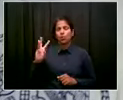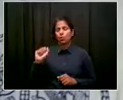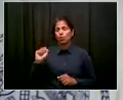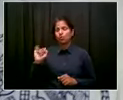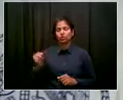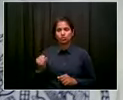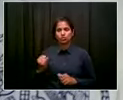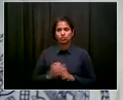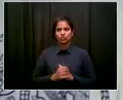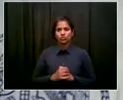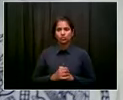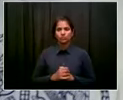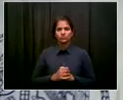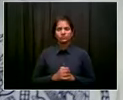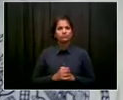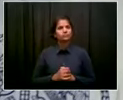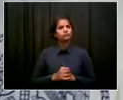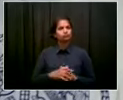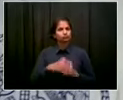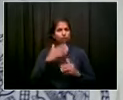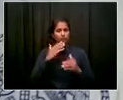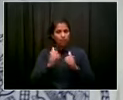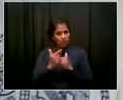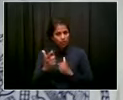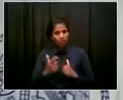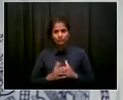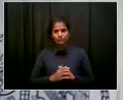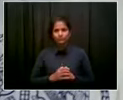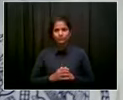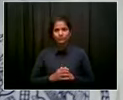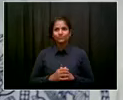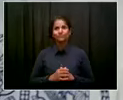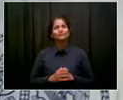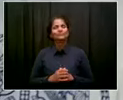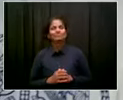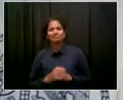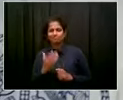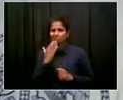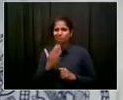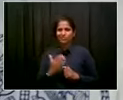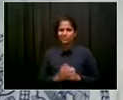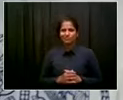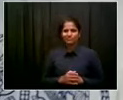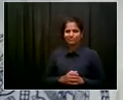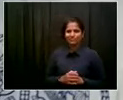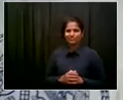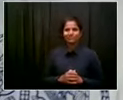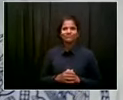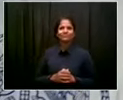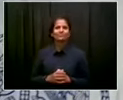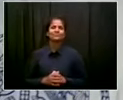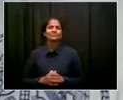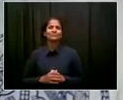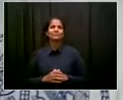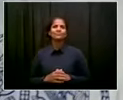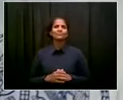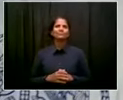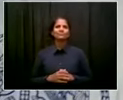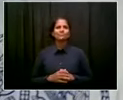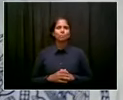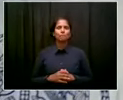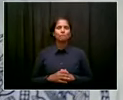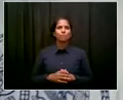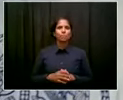katie how you been i'm good um i wanted to ask a follow-up on um what you were speaking about earlier